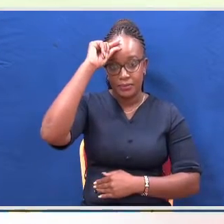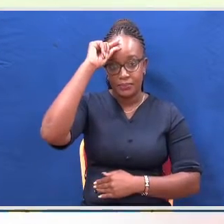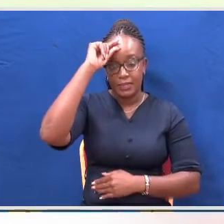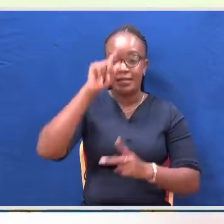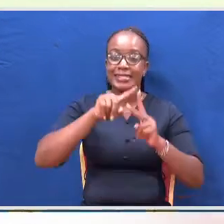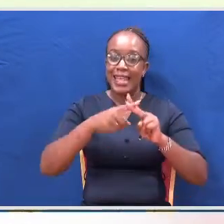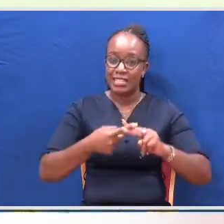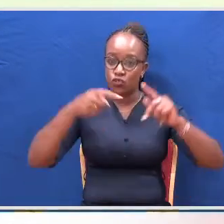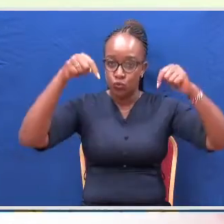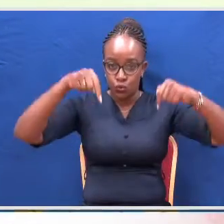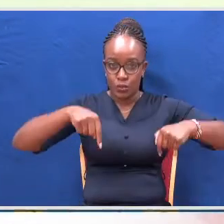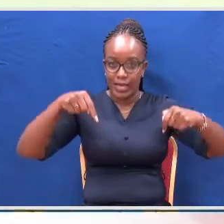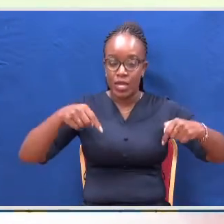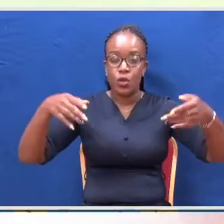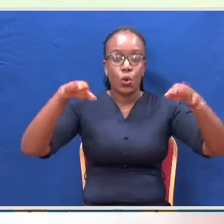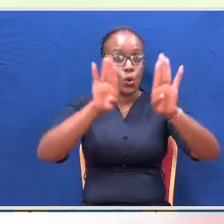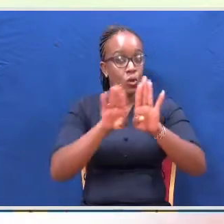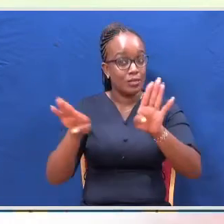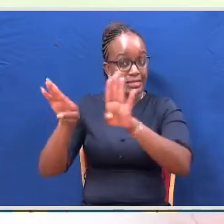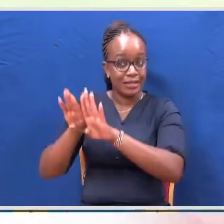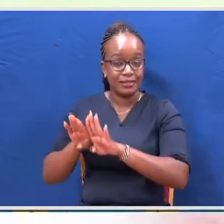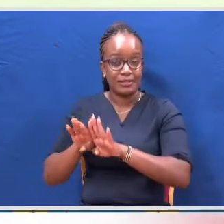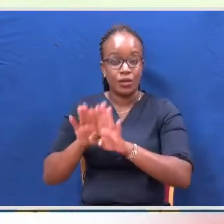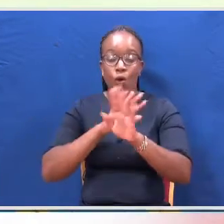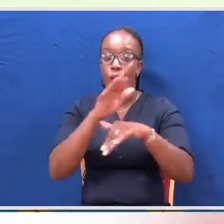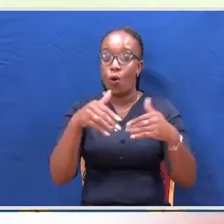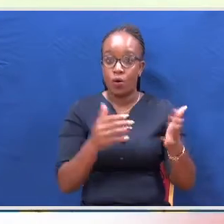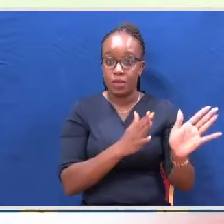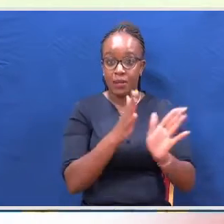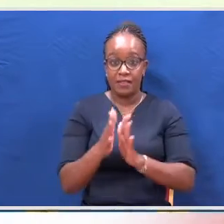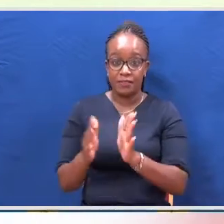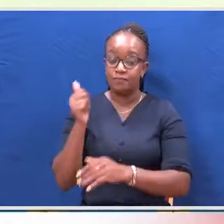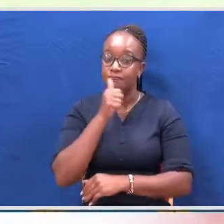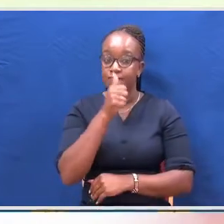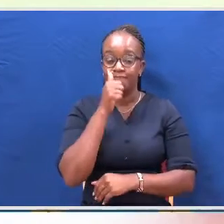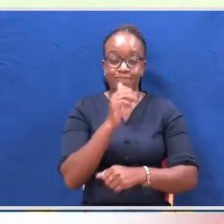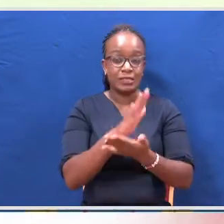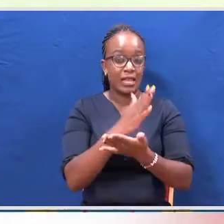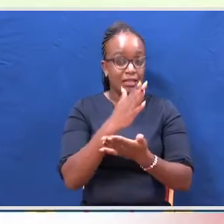today, closing the window of private sector importation,